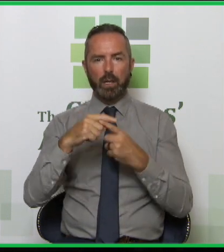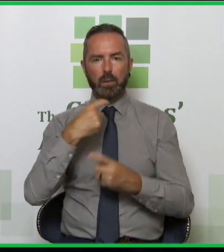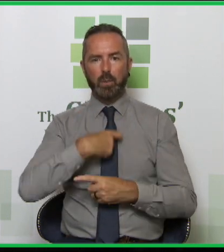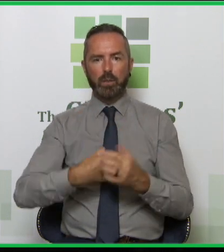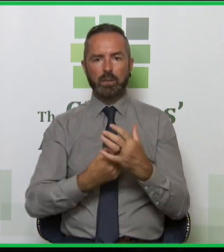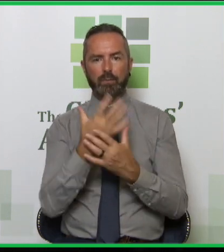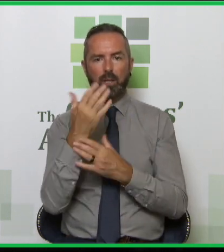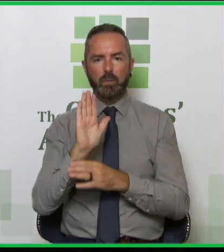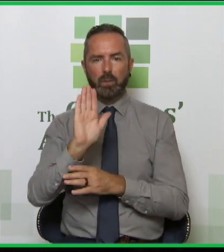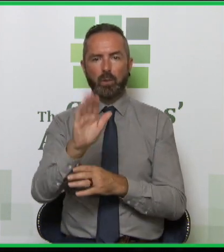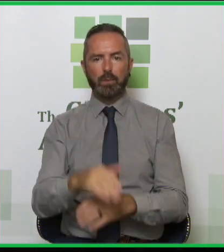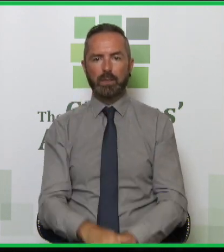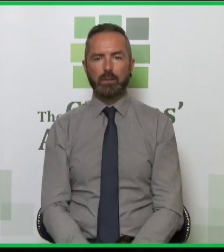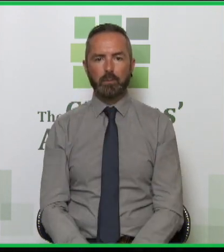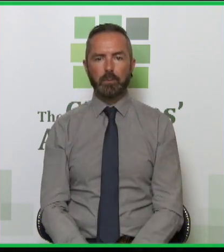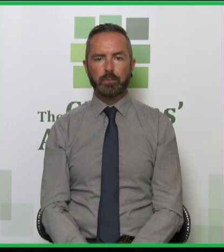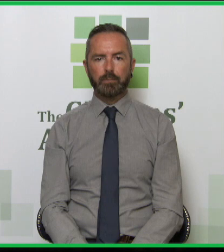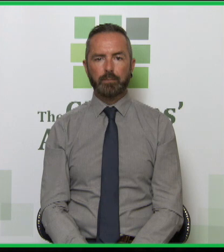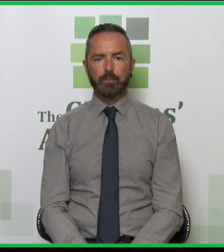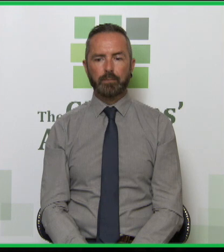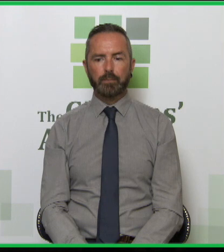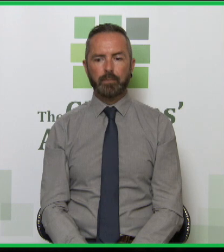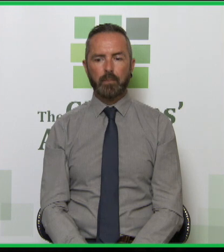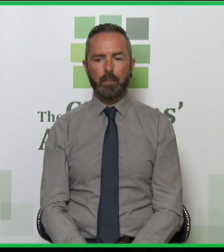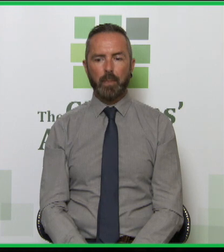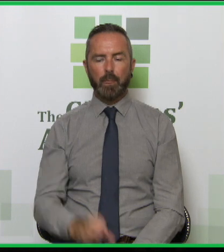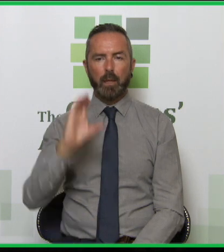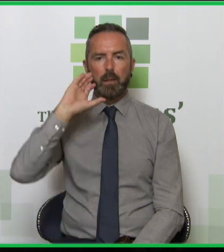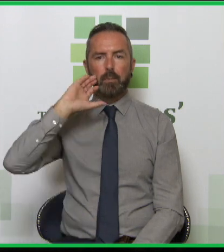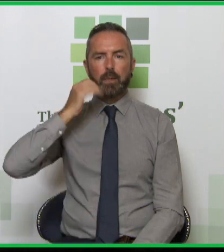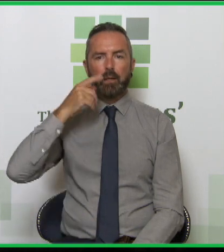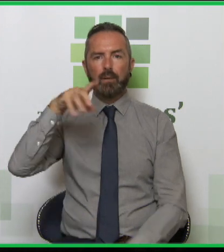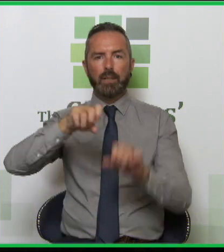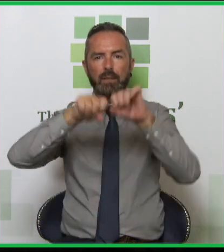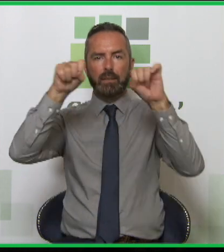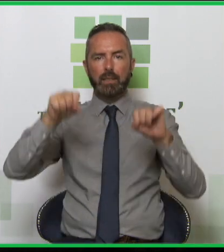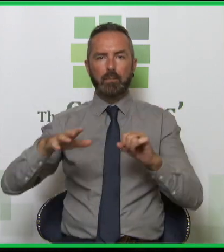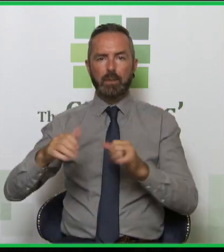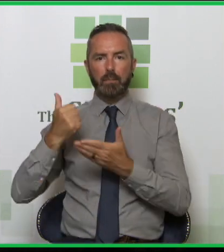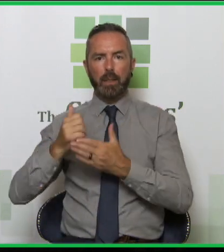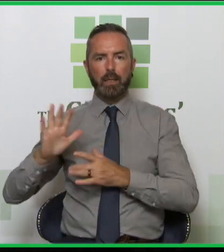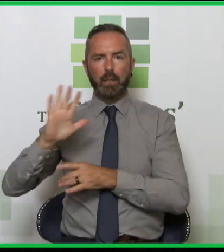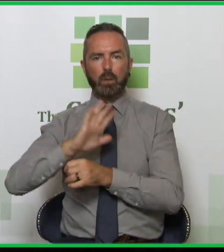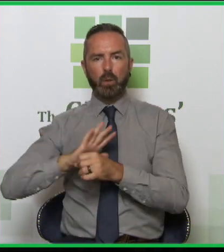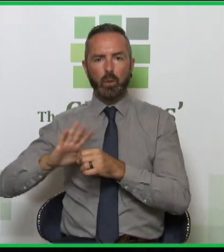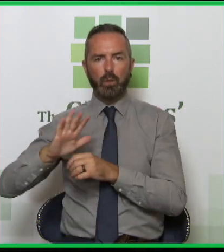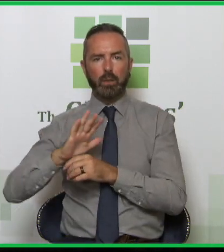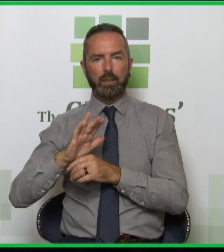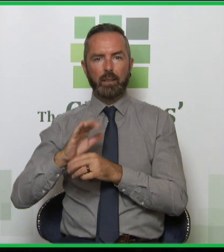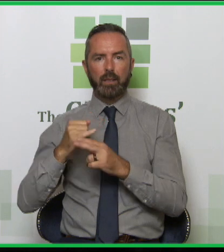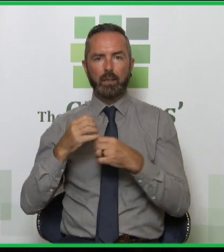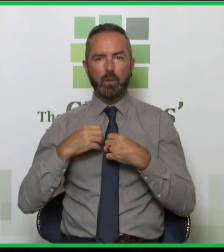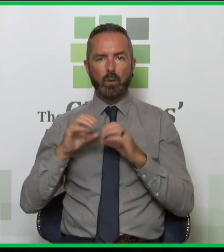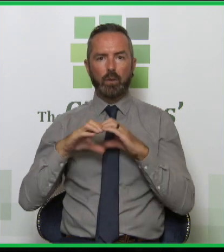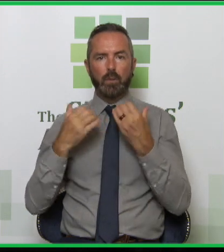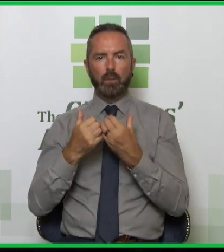development requirements. And because these schemes are locally based and have all the connections built within their local communities,